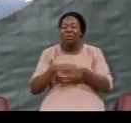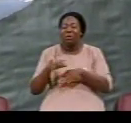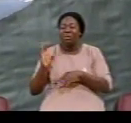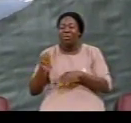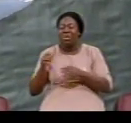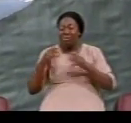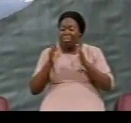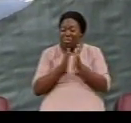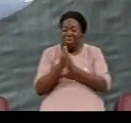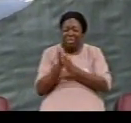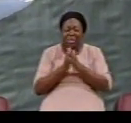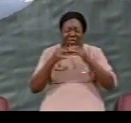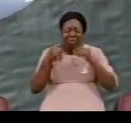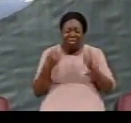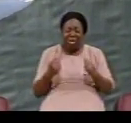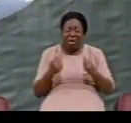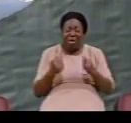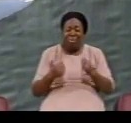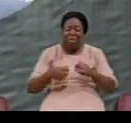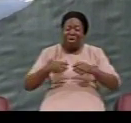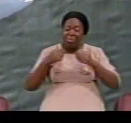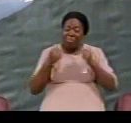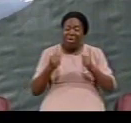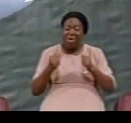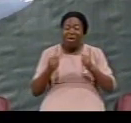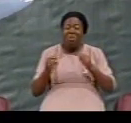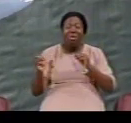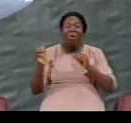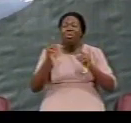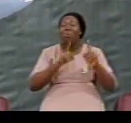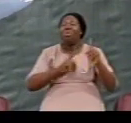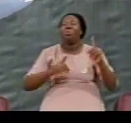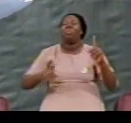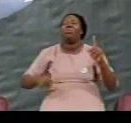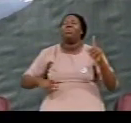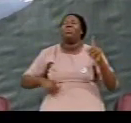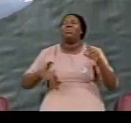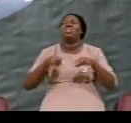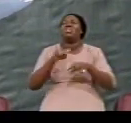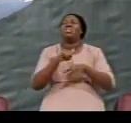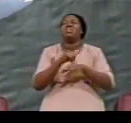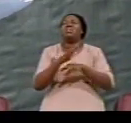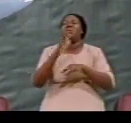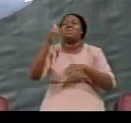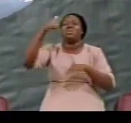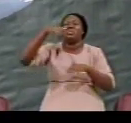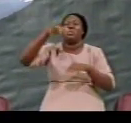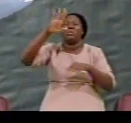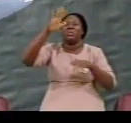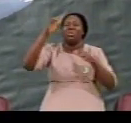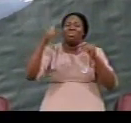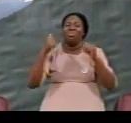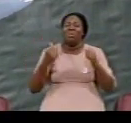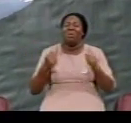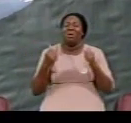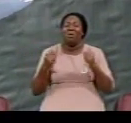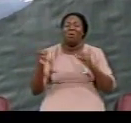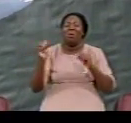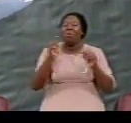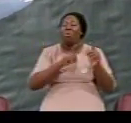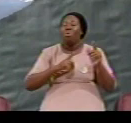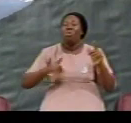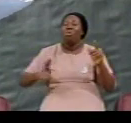Power, power. Oh Lord, send your power. Oh Lord, send